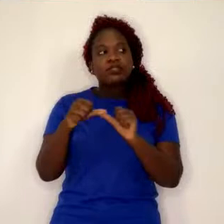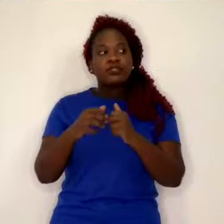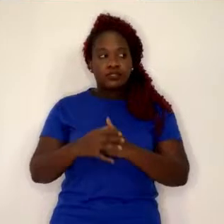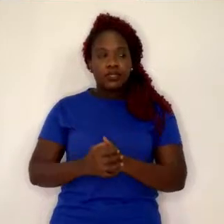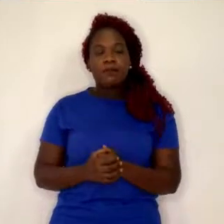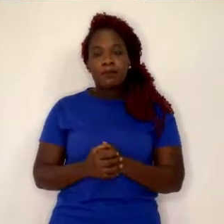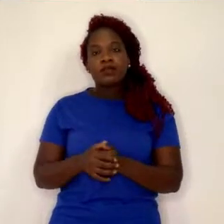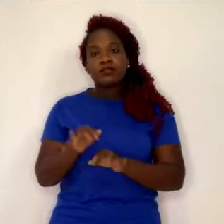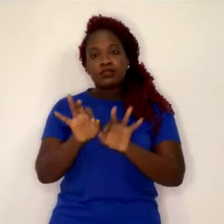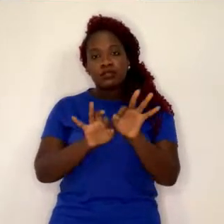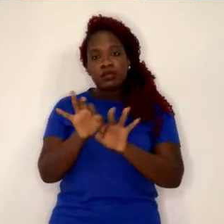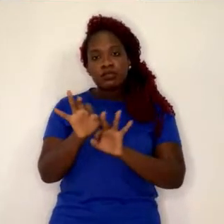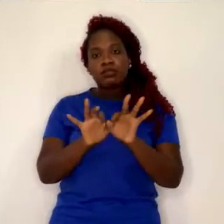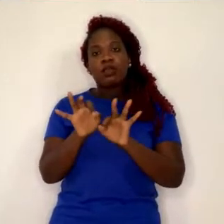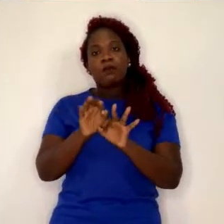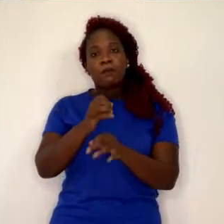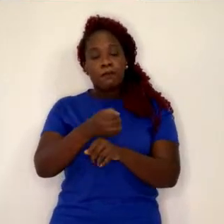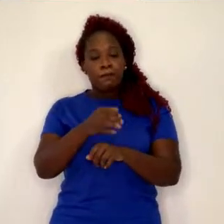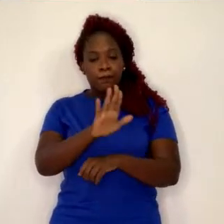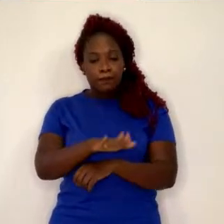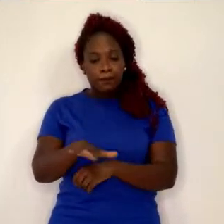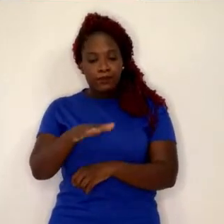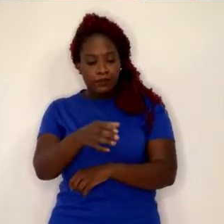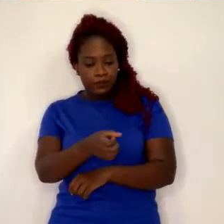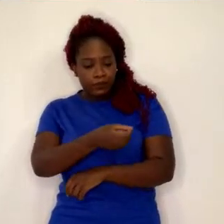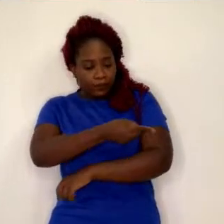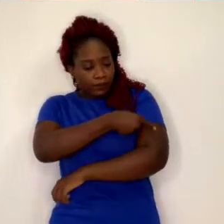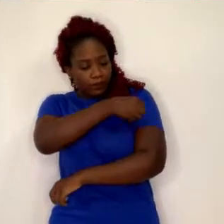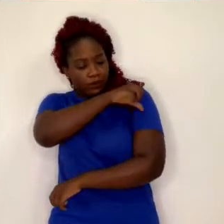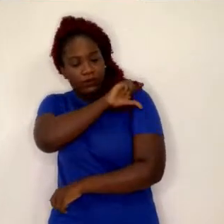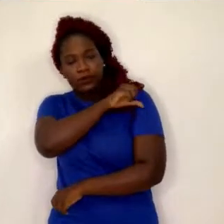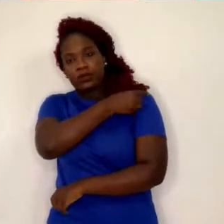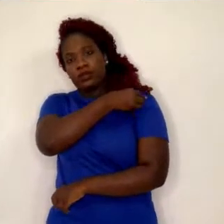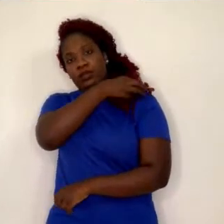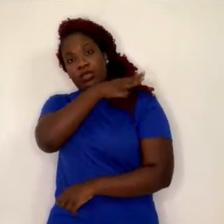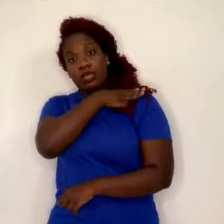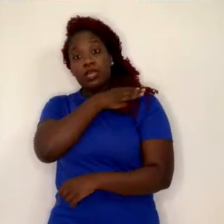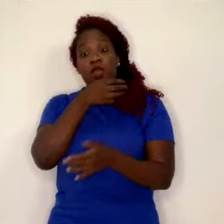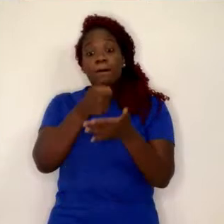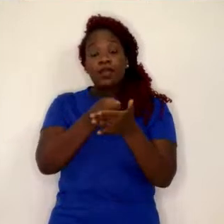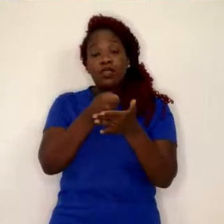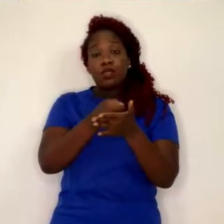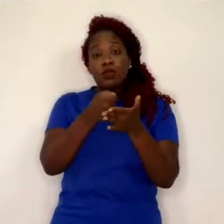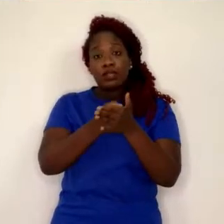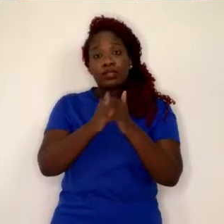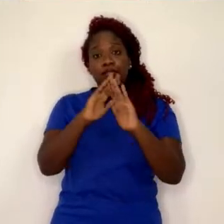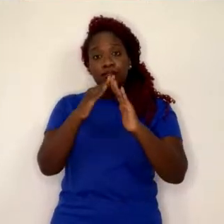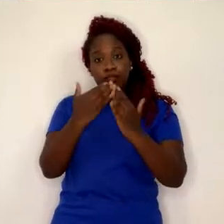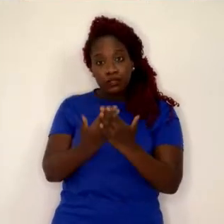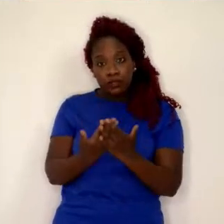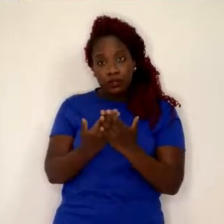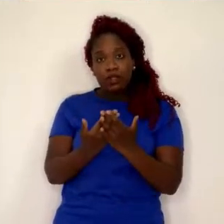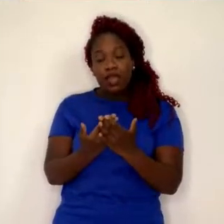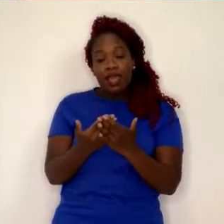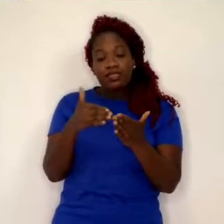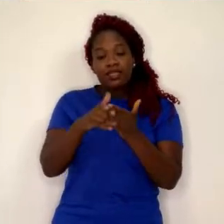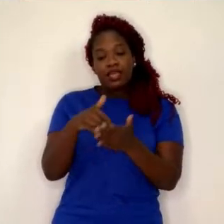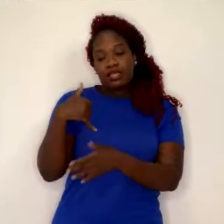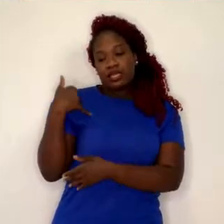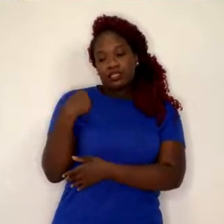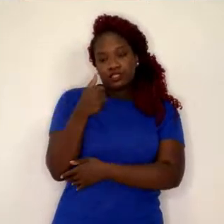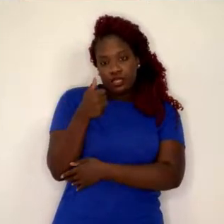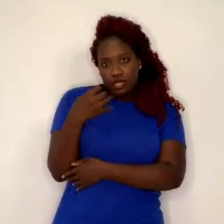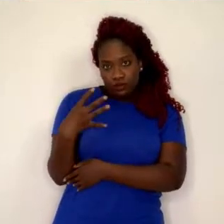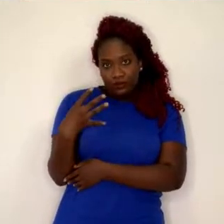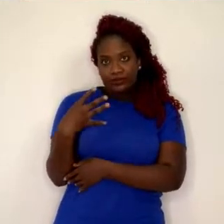changes, both the primary and basic and high school and the schooling being